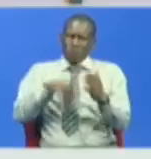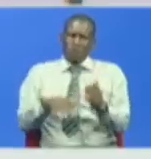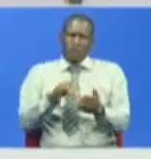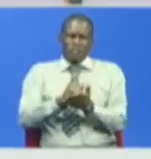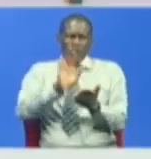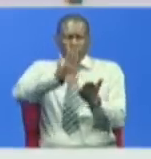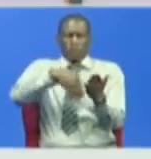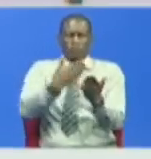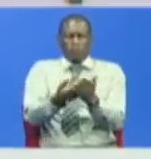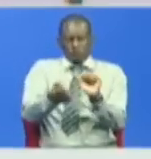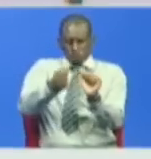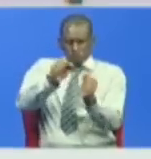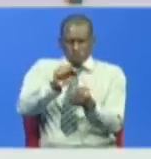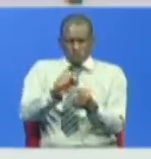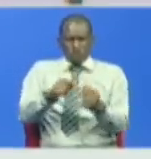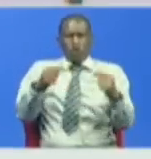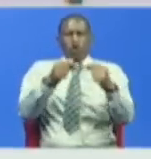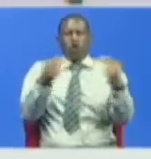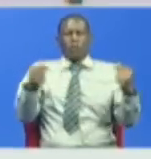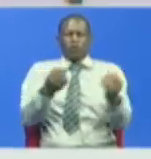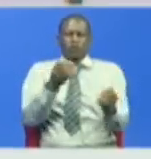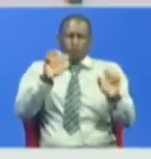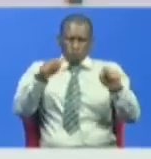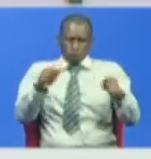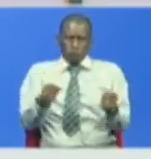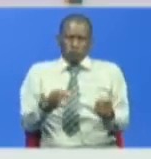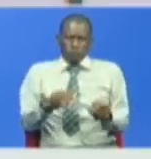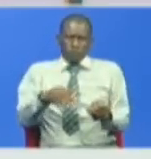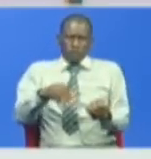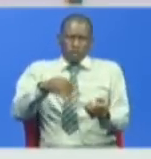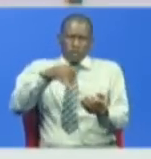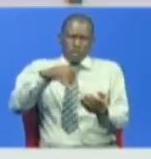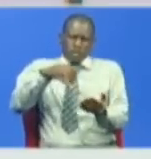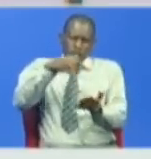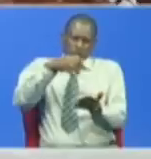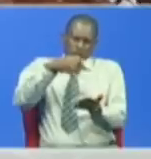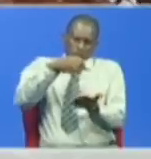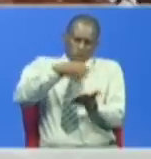proposed changes, the opposition may well be part of the government.